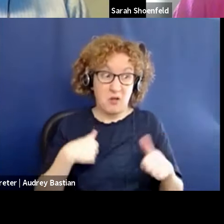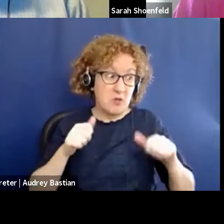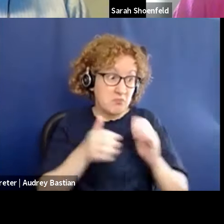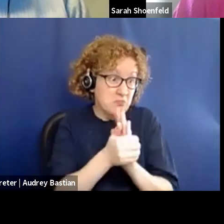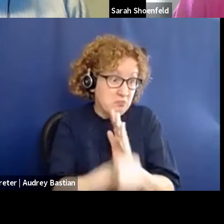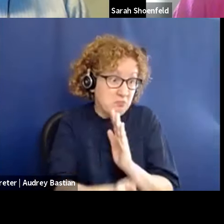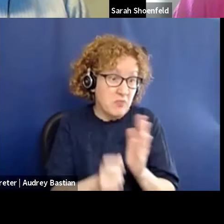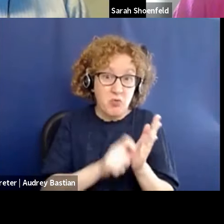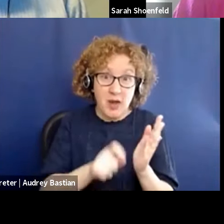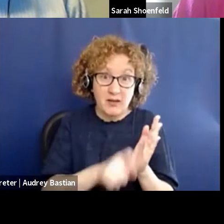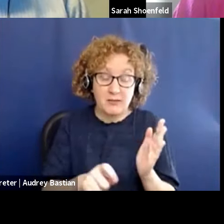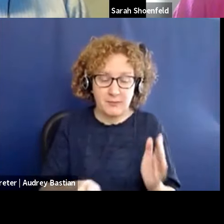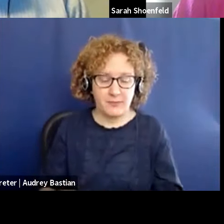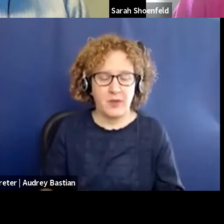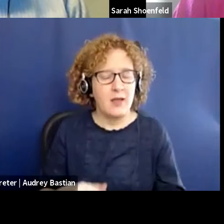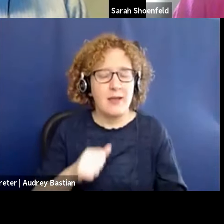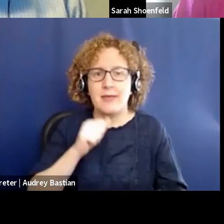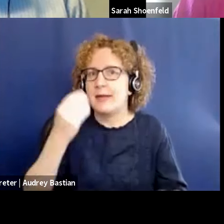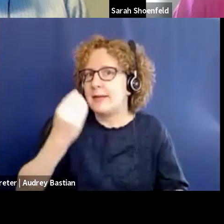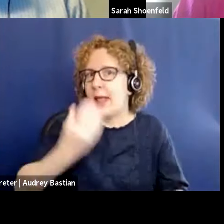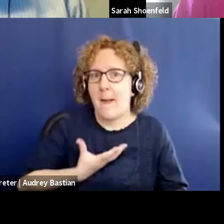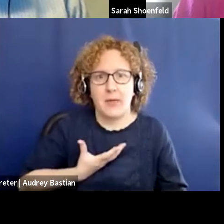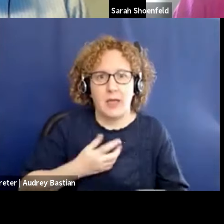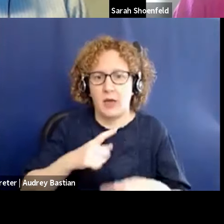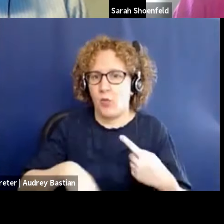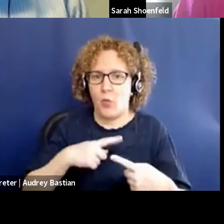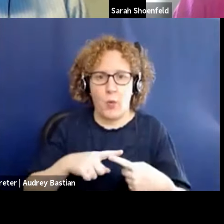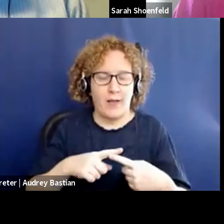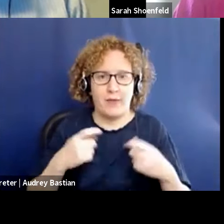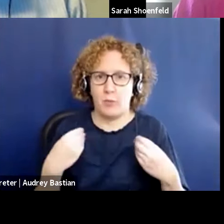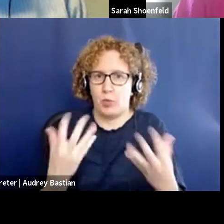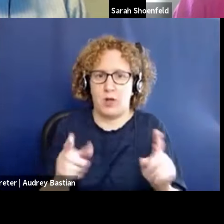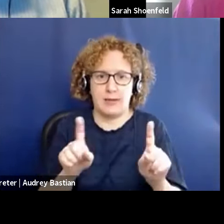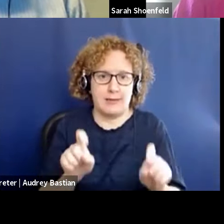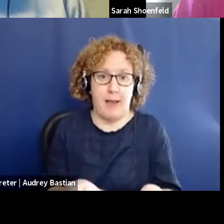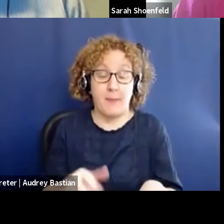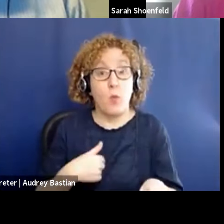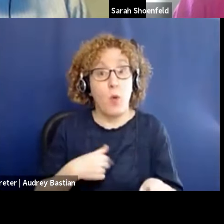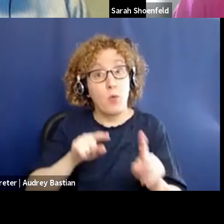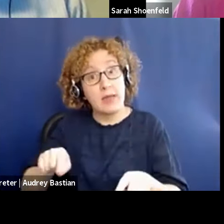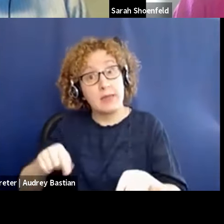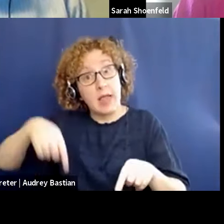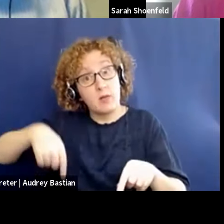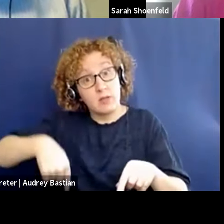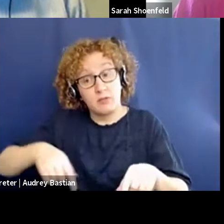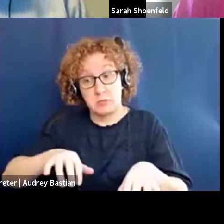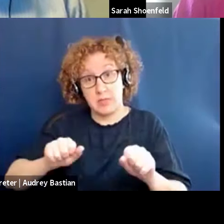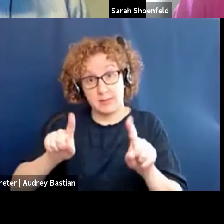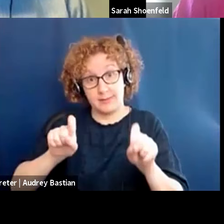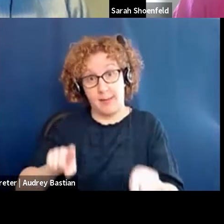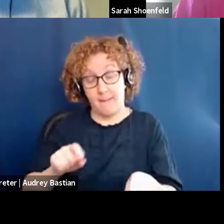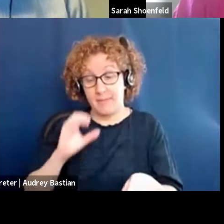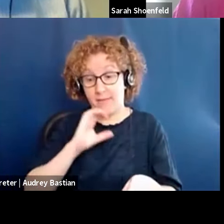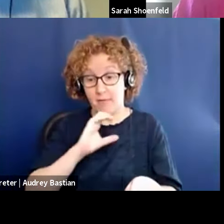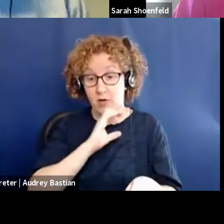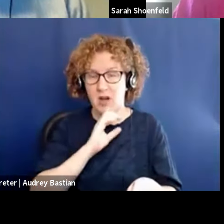know? And they didn't even tell me when they were giving it. When I went downstairs to take it in the cafeteria, they were